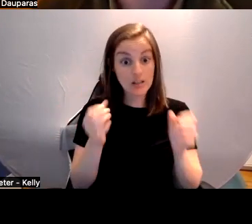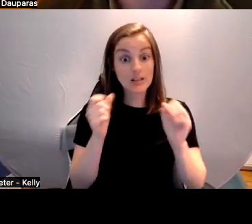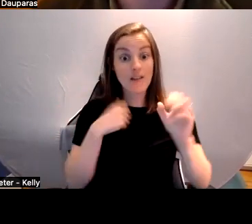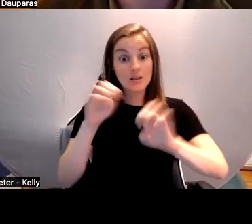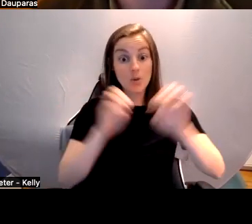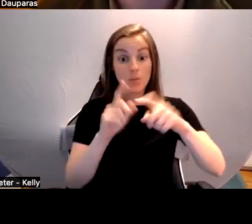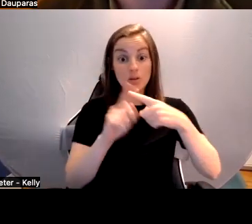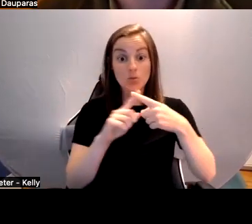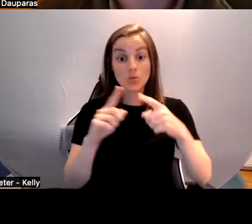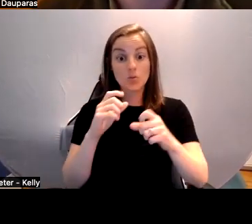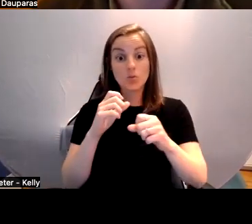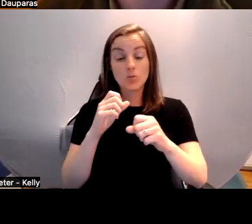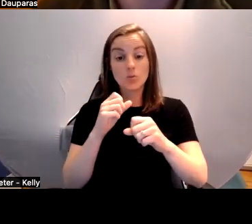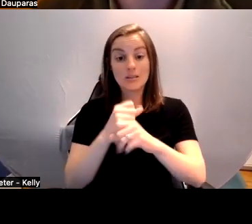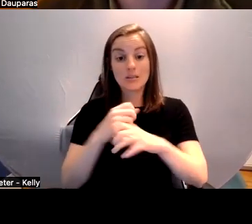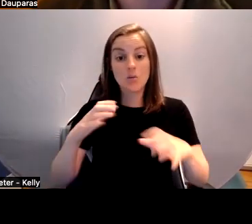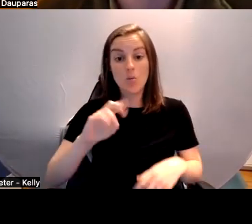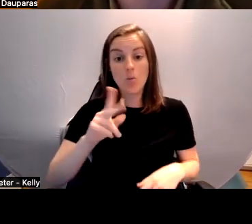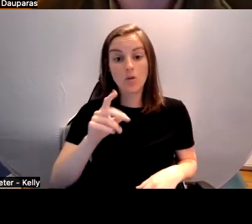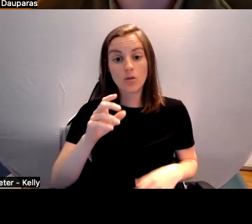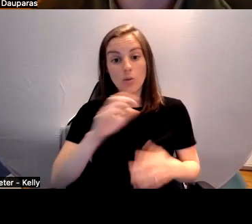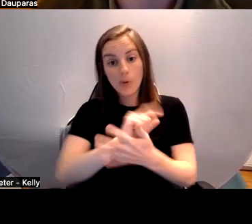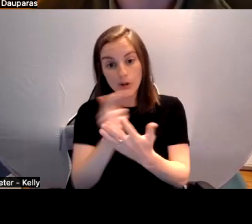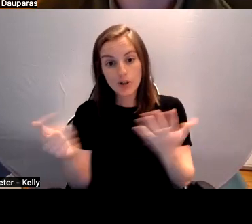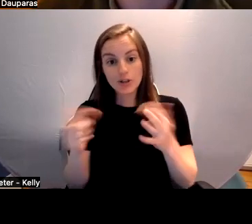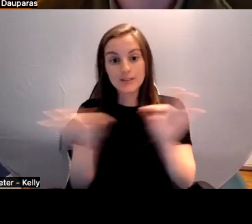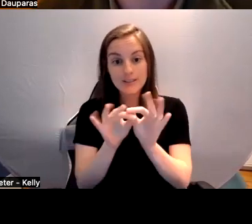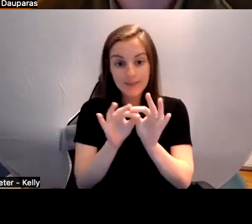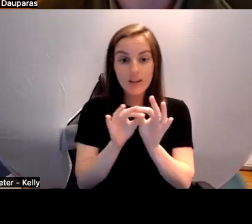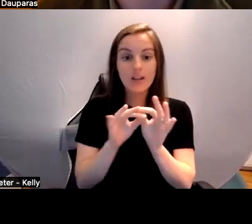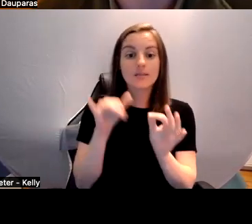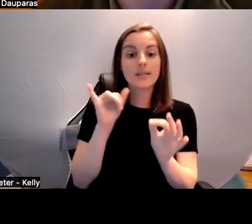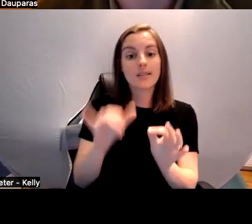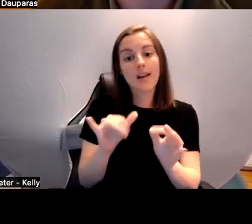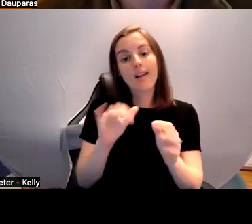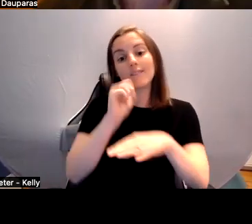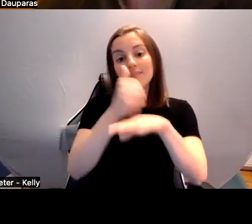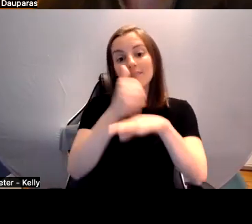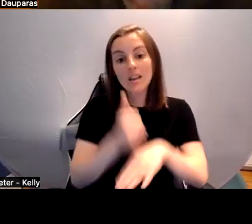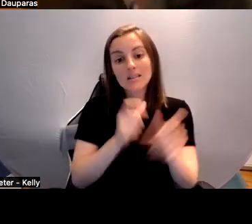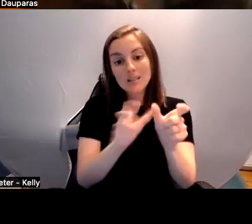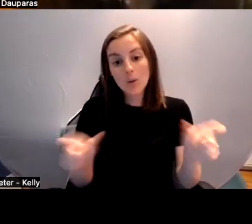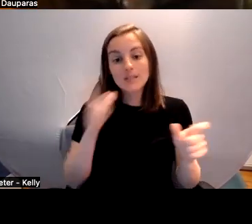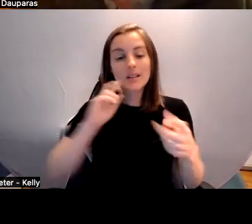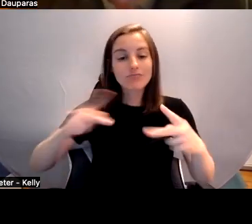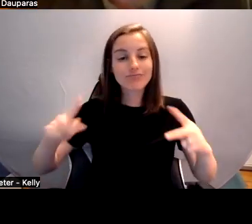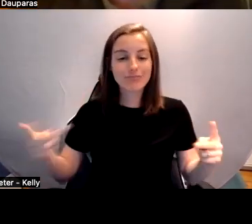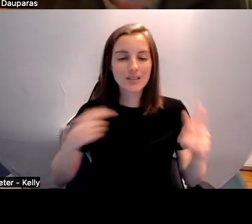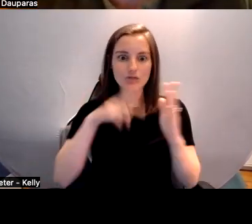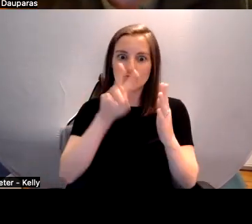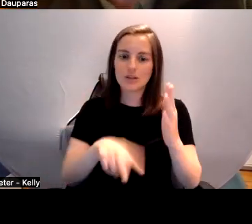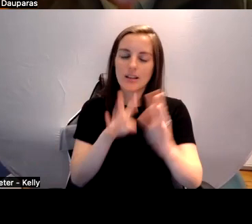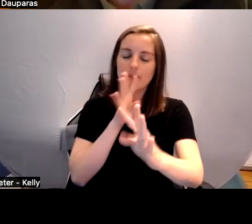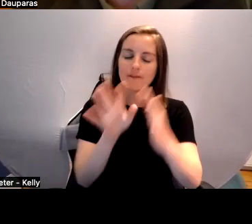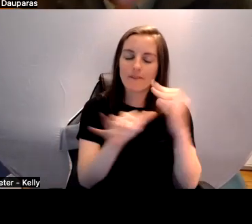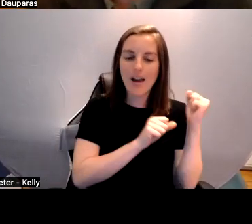in interface design, does decoding from the residues proximal to the fixed sequence improve scores and vice versa? So I did try to experiment of initially,